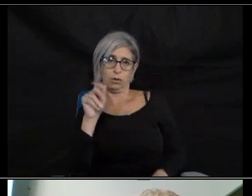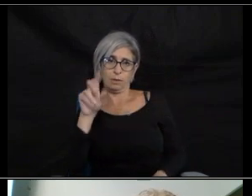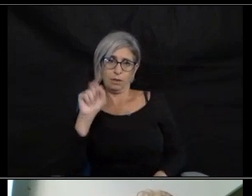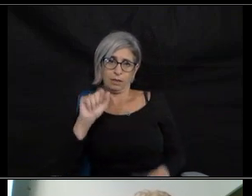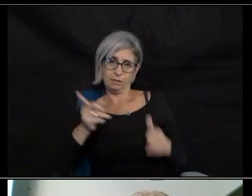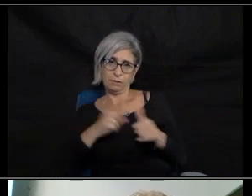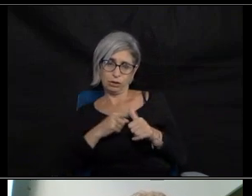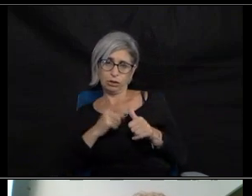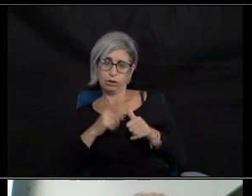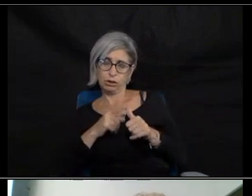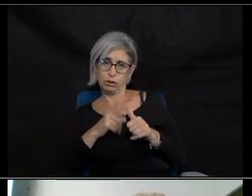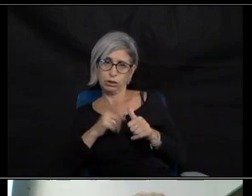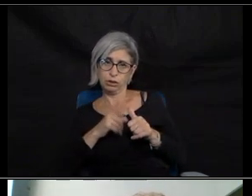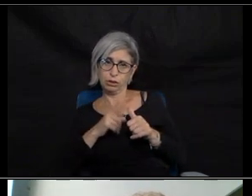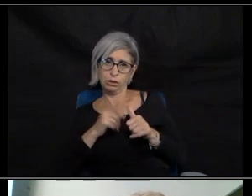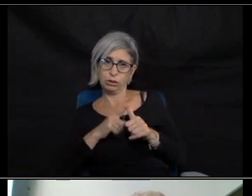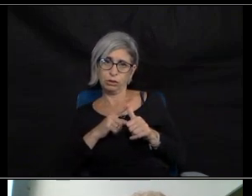first.